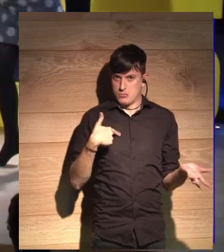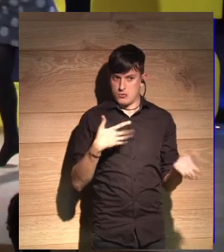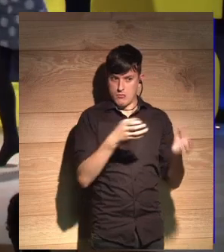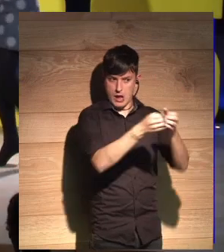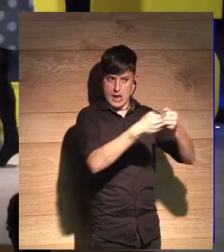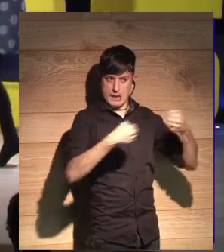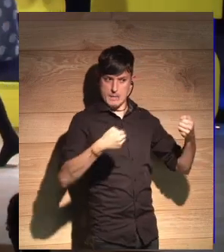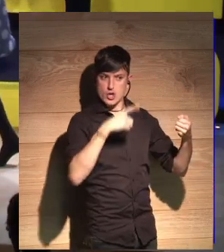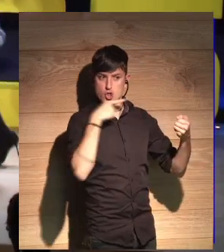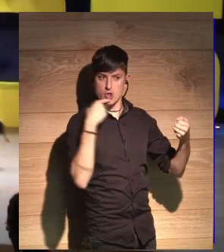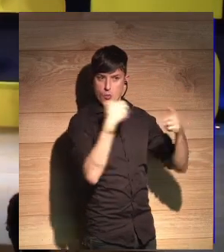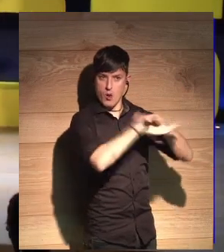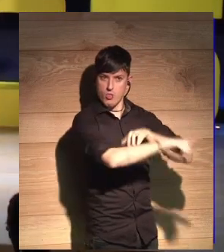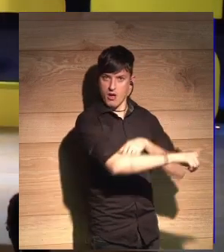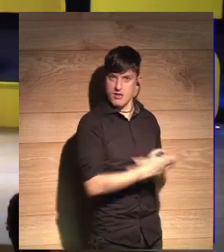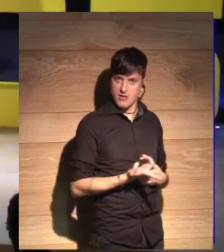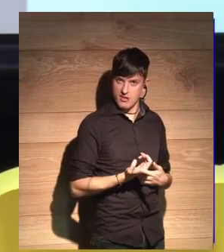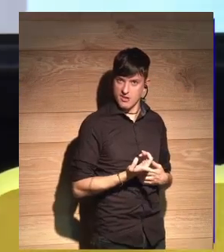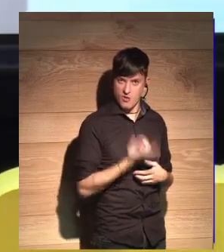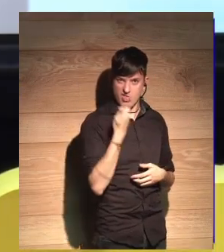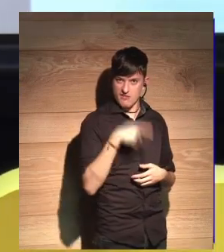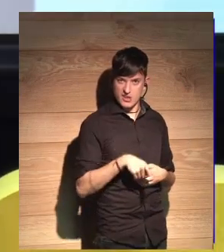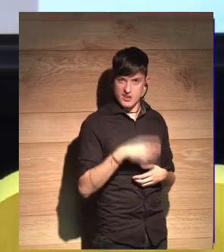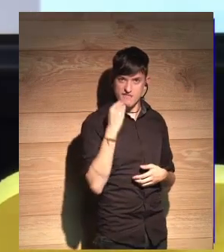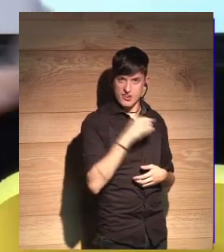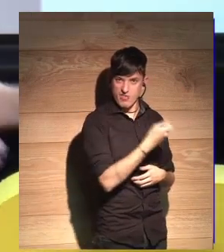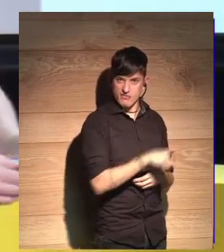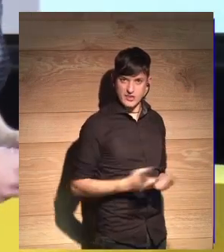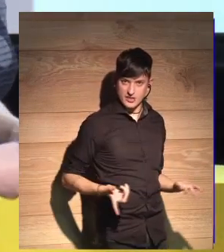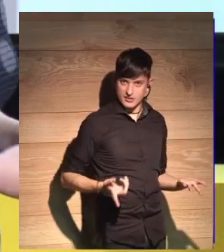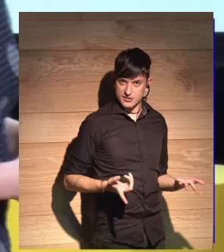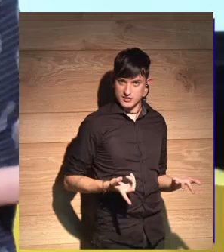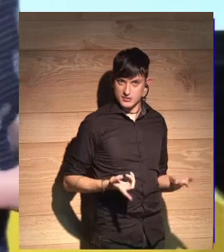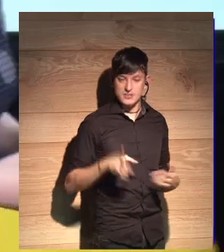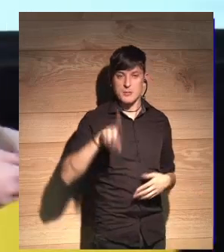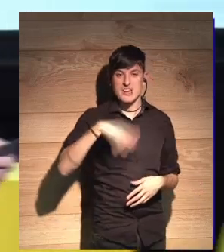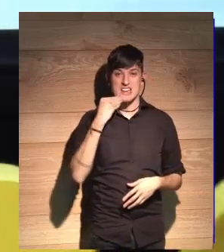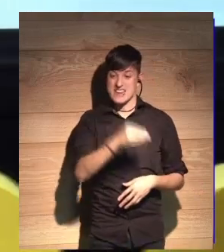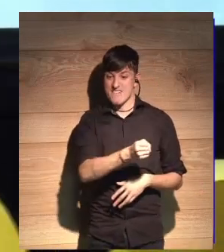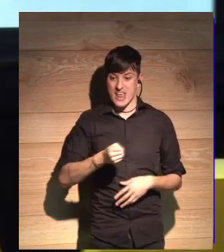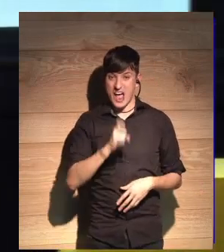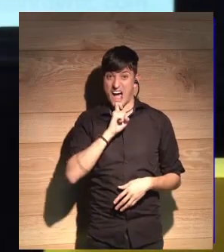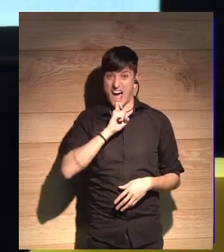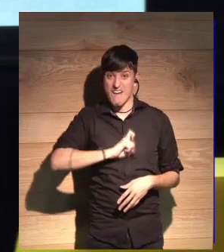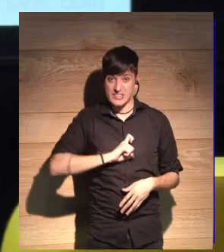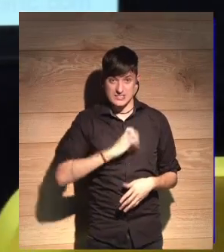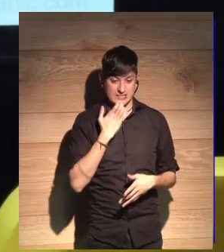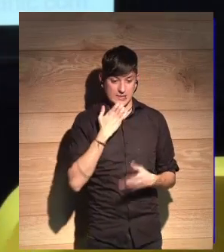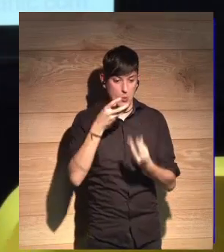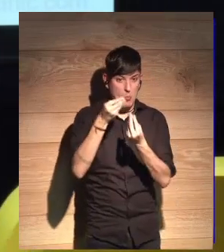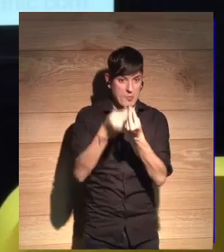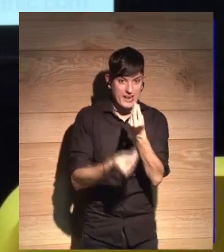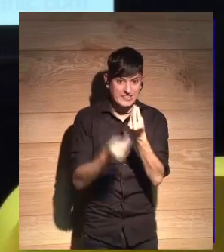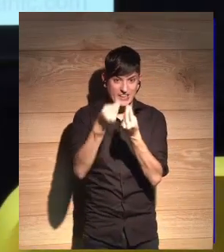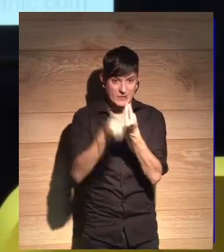we want a fridge that uses machine vision to tell you when a banana has gone bad. And I say, the banana has a